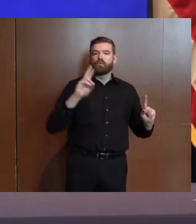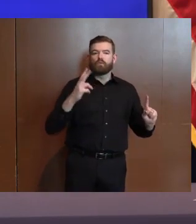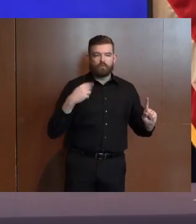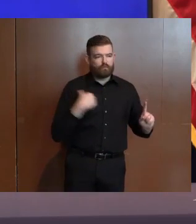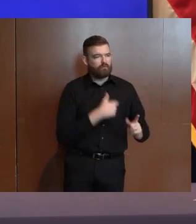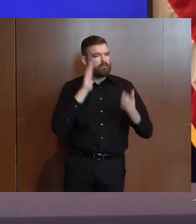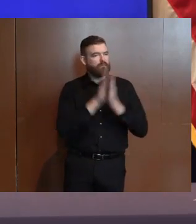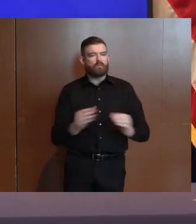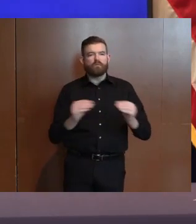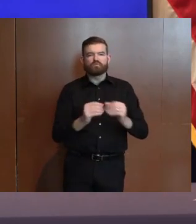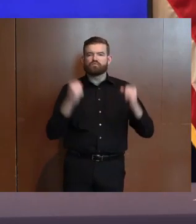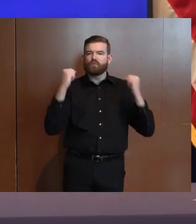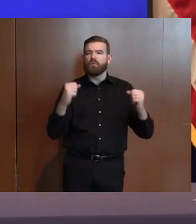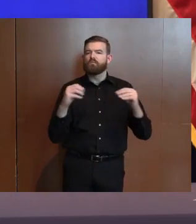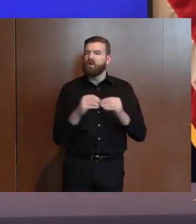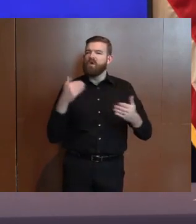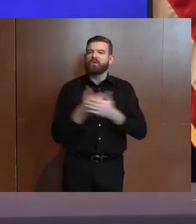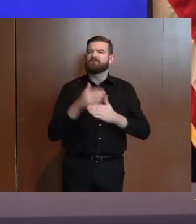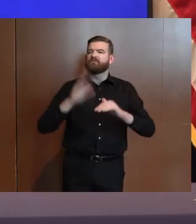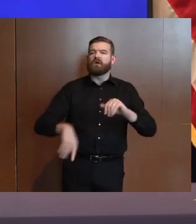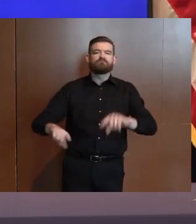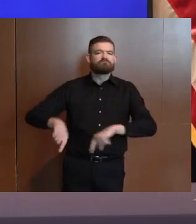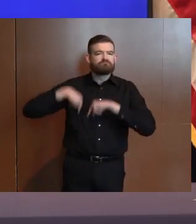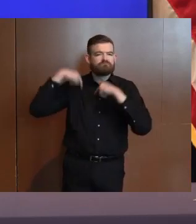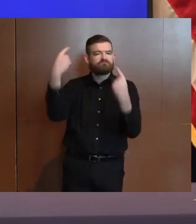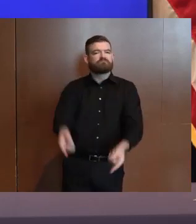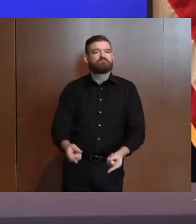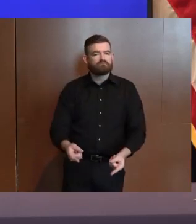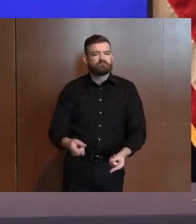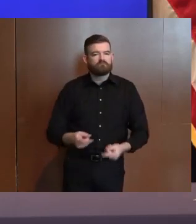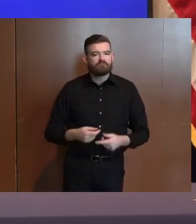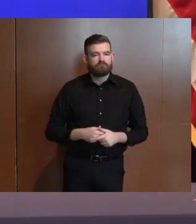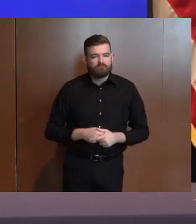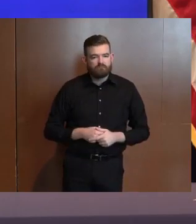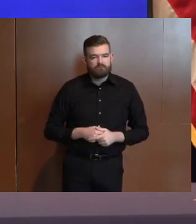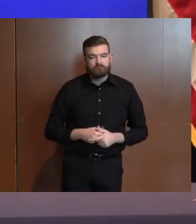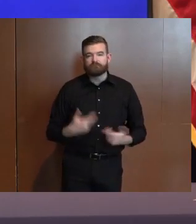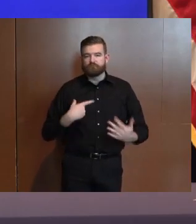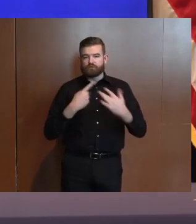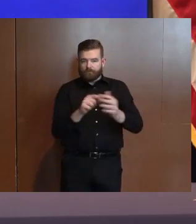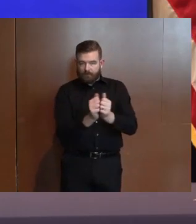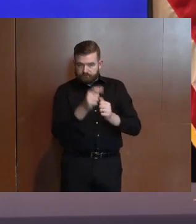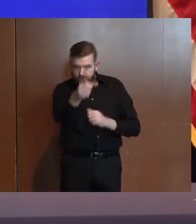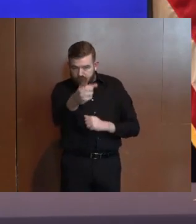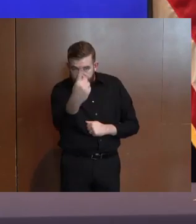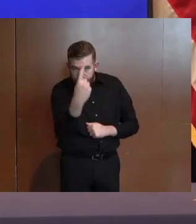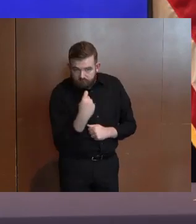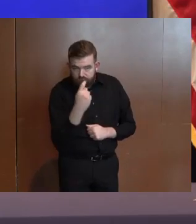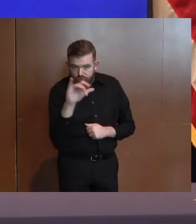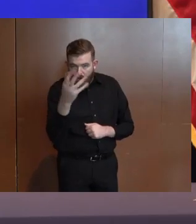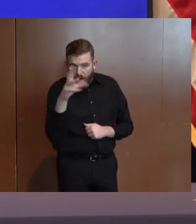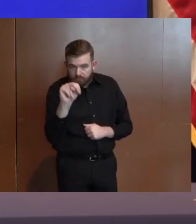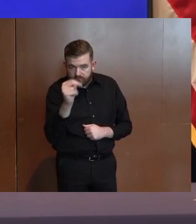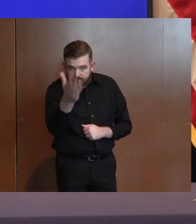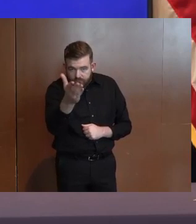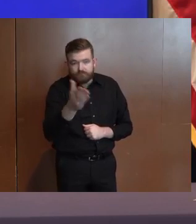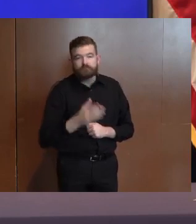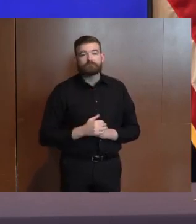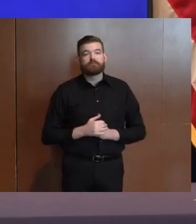closer than ever before. John, as promised today, we're going to start with you. Matt's got the microphone with blue gloves. I have a